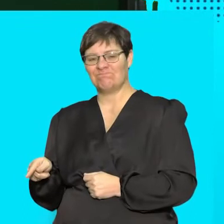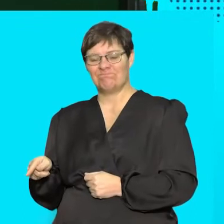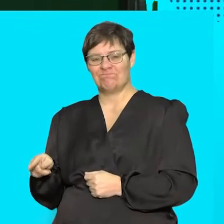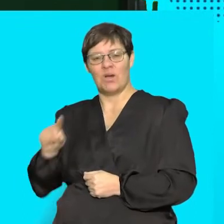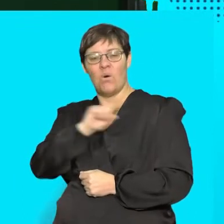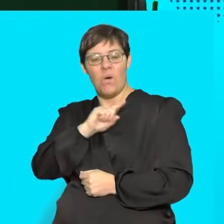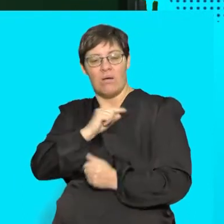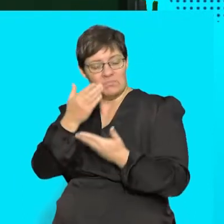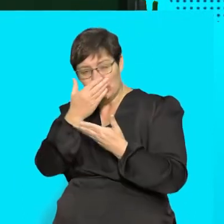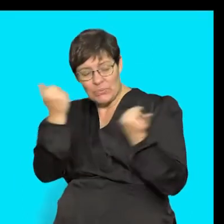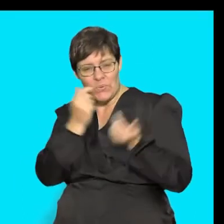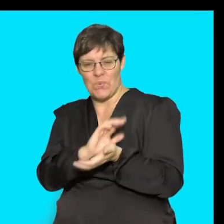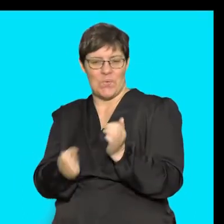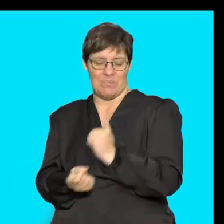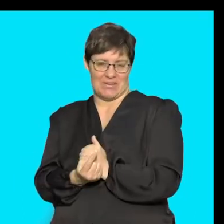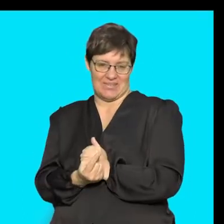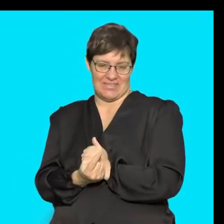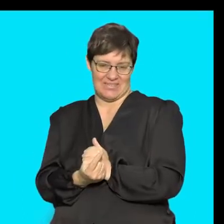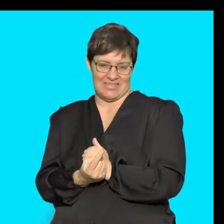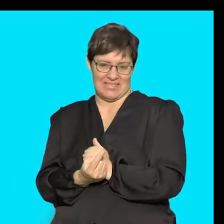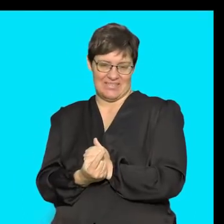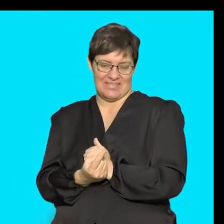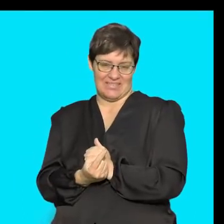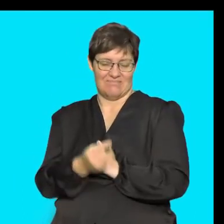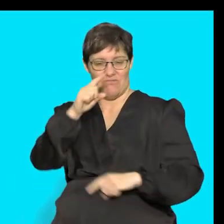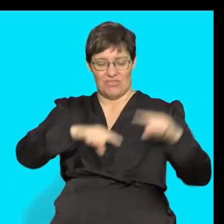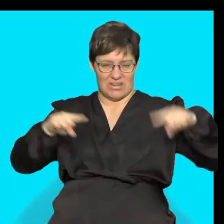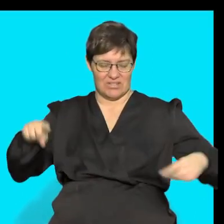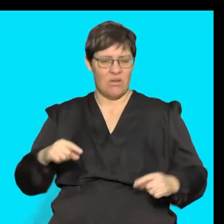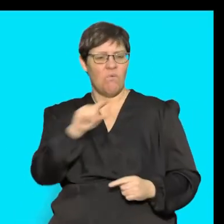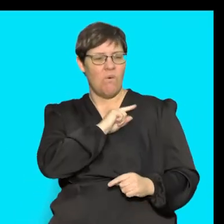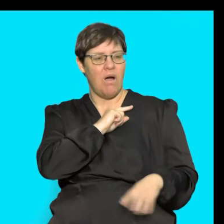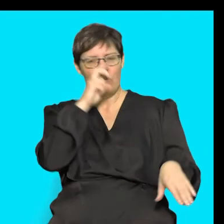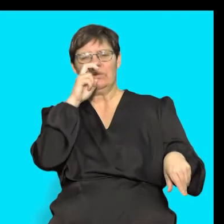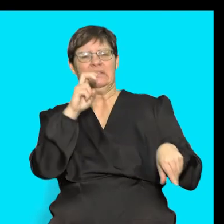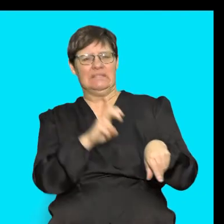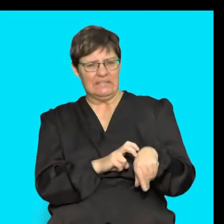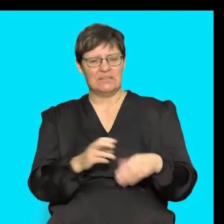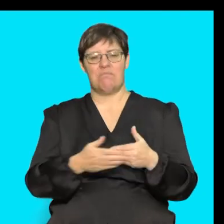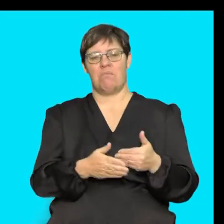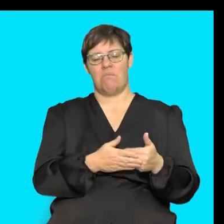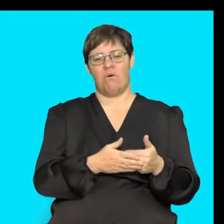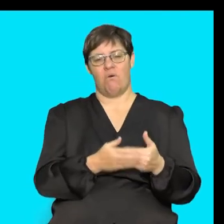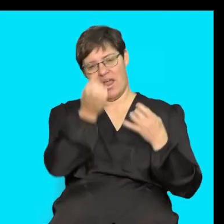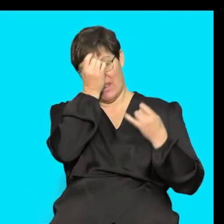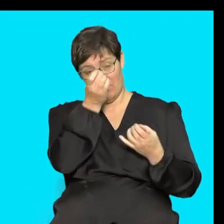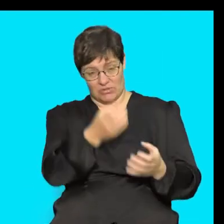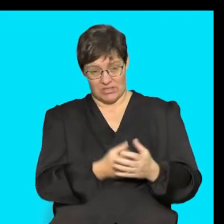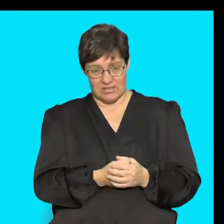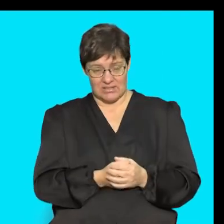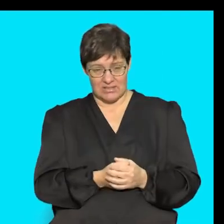because we don't know what is happening beyond the range because we need more data. If we can collect more data